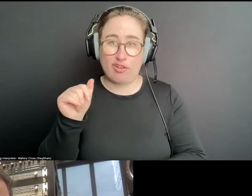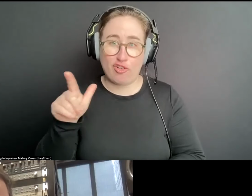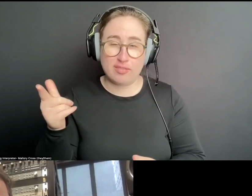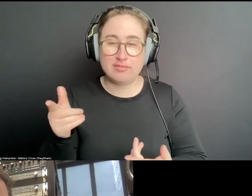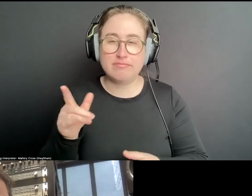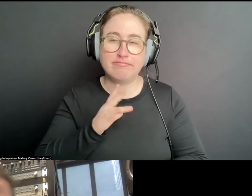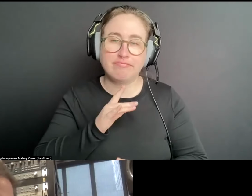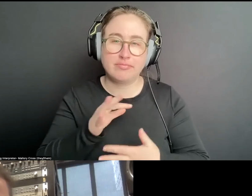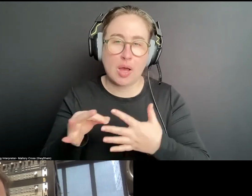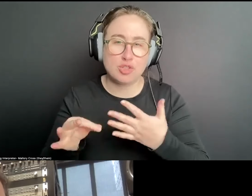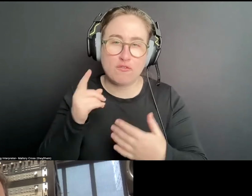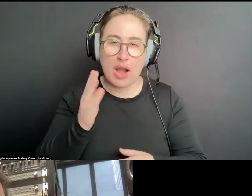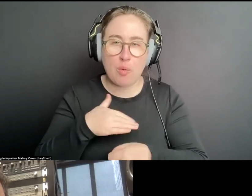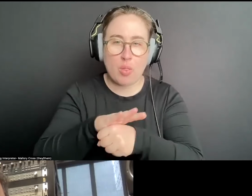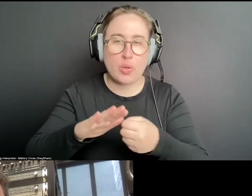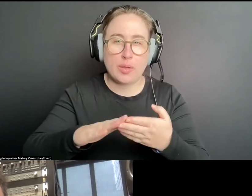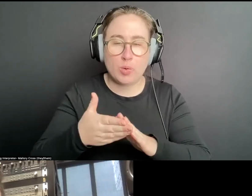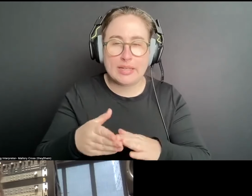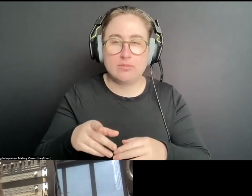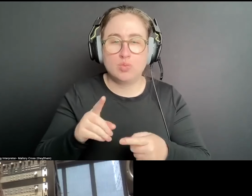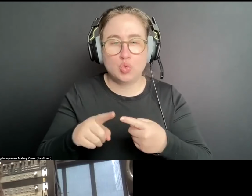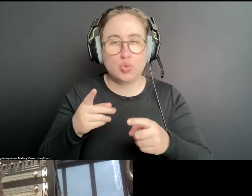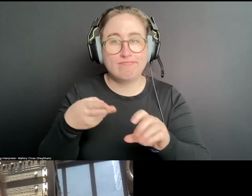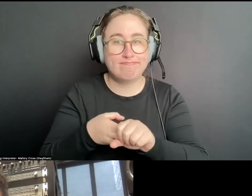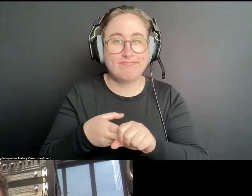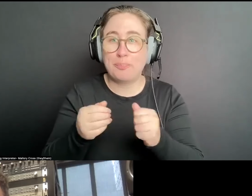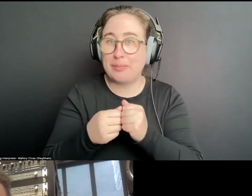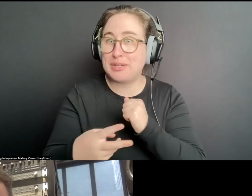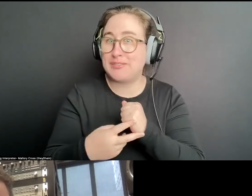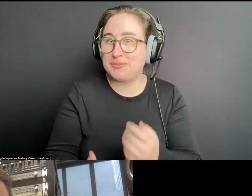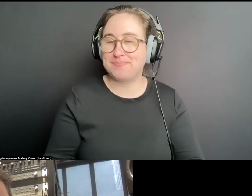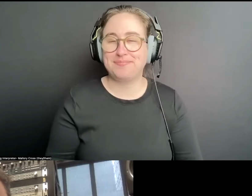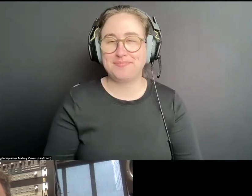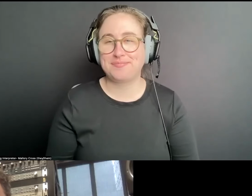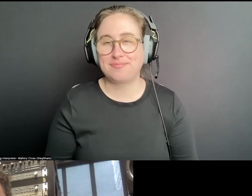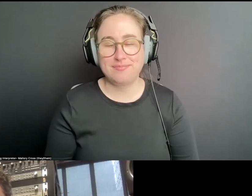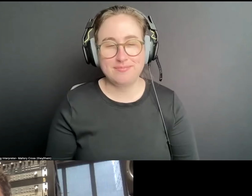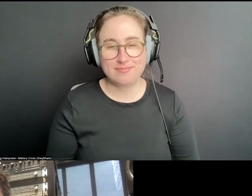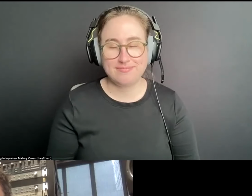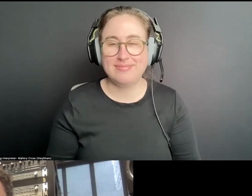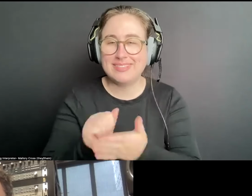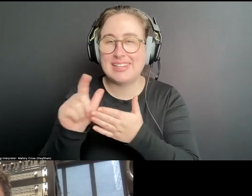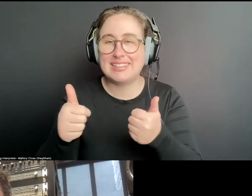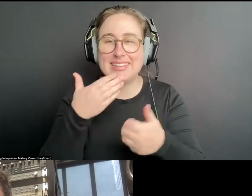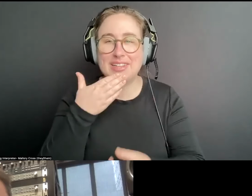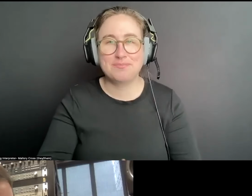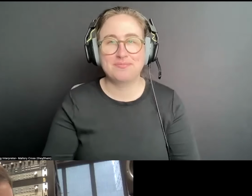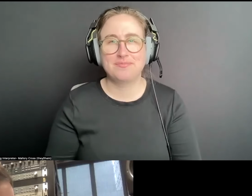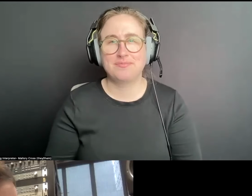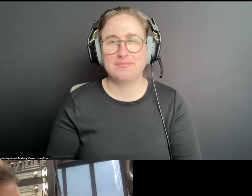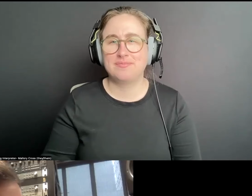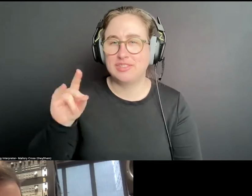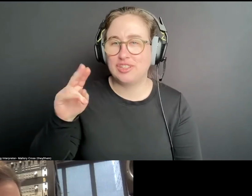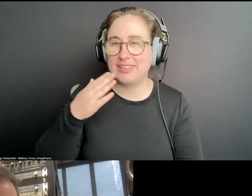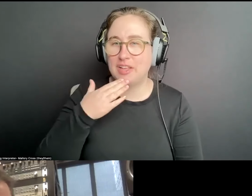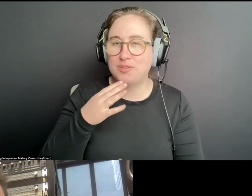option for our local community to take part in preservation. That's it, thank you. Thanks, Tim.